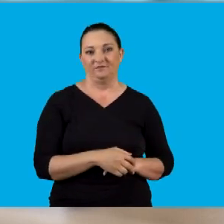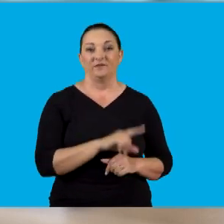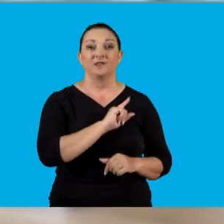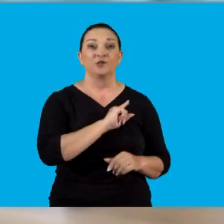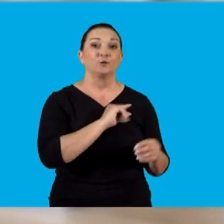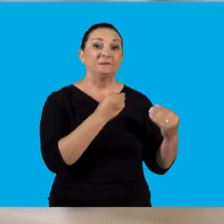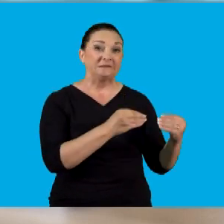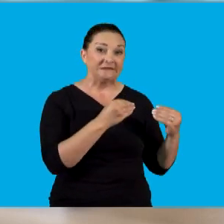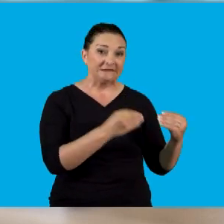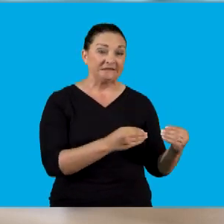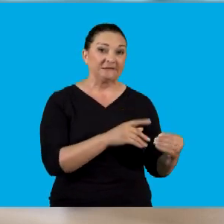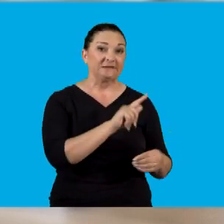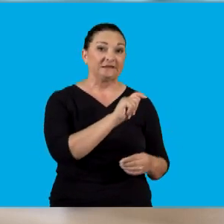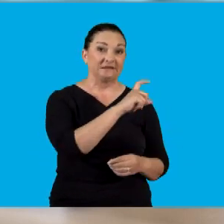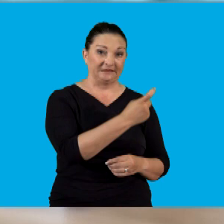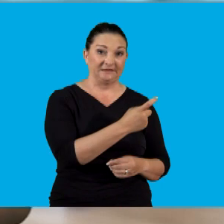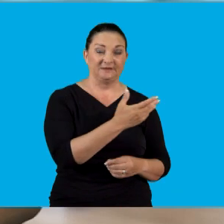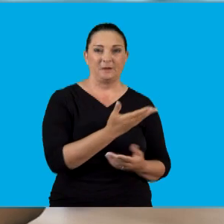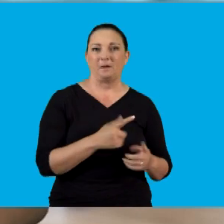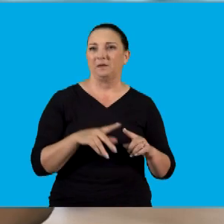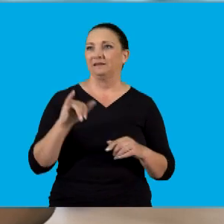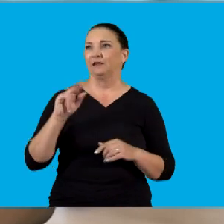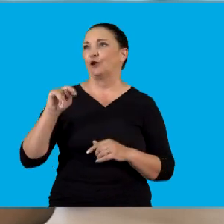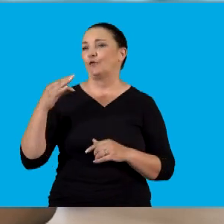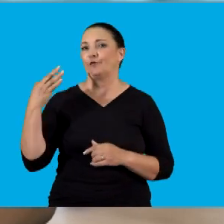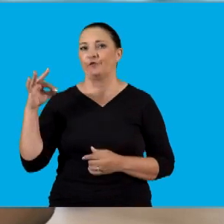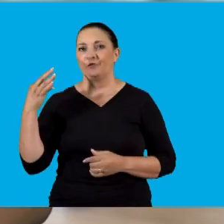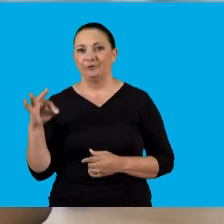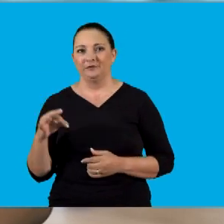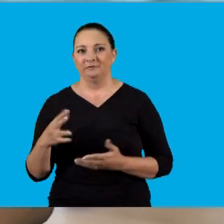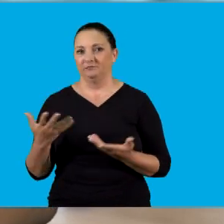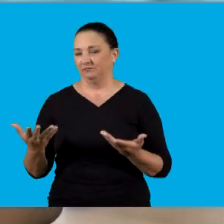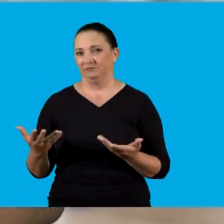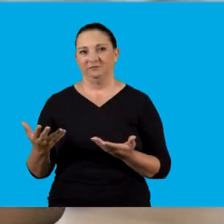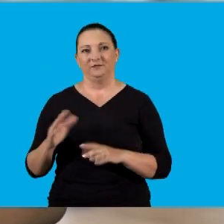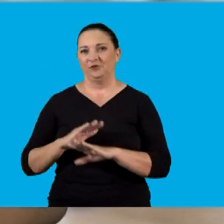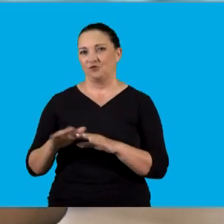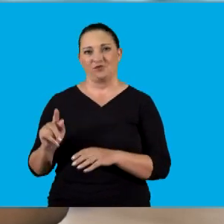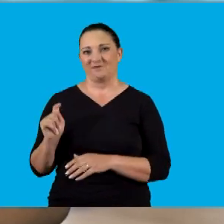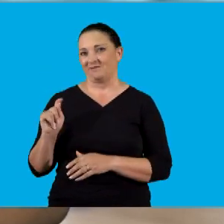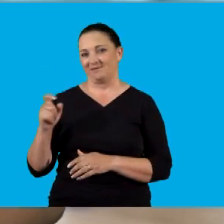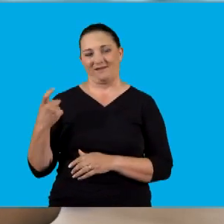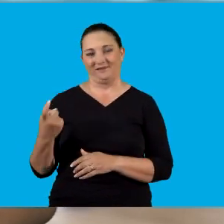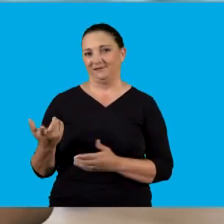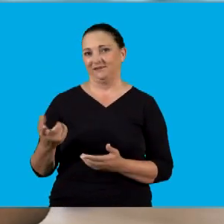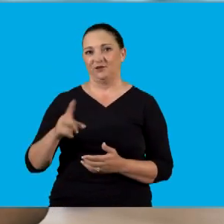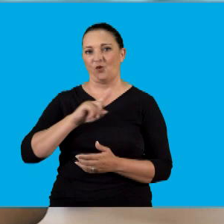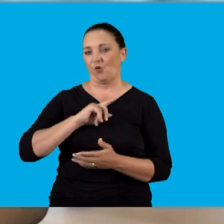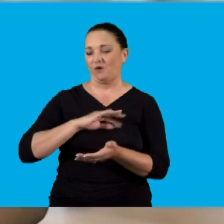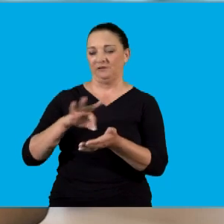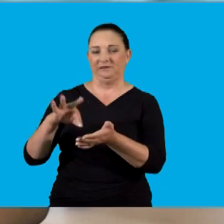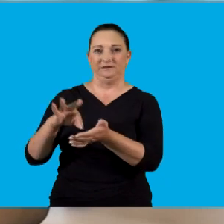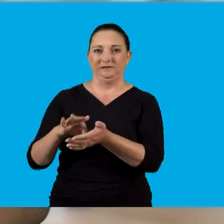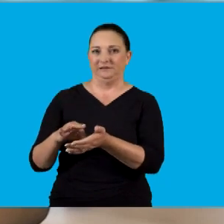not taxed because they are not registered with South African Revenue Services. Now let's